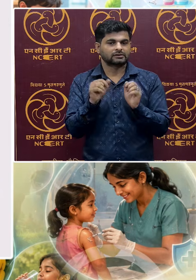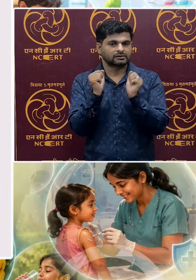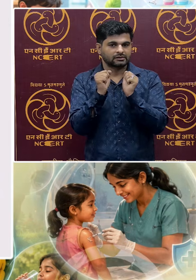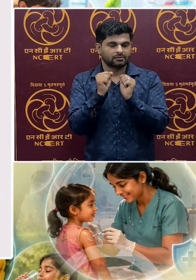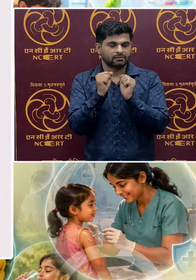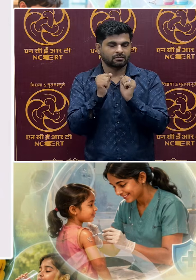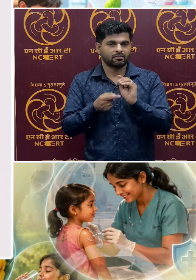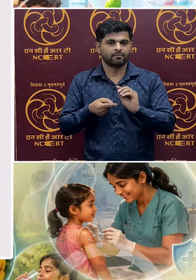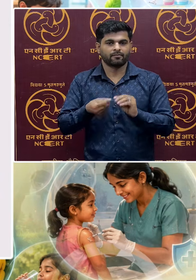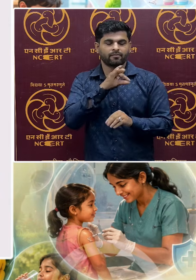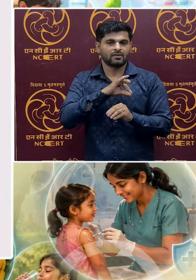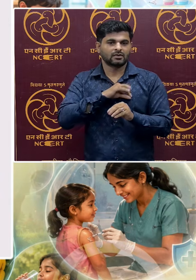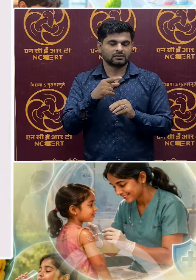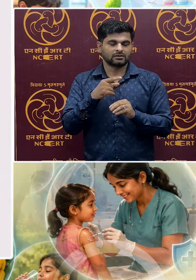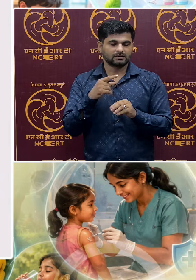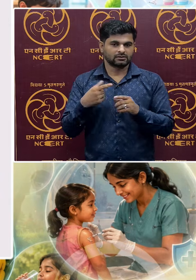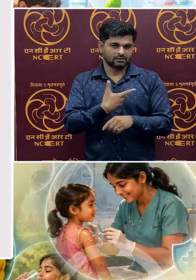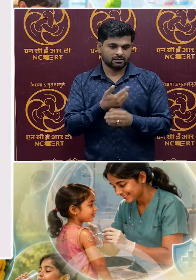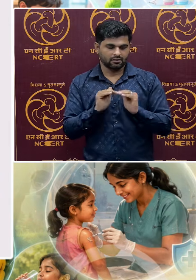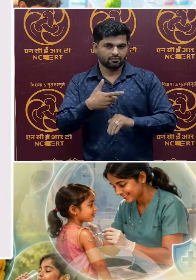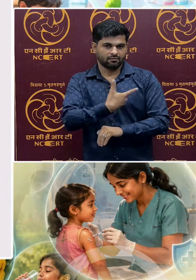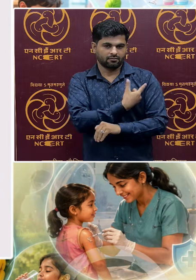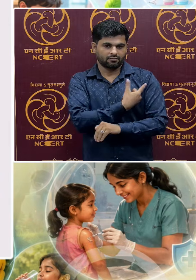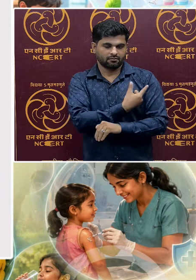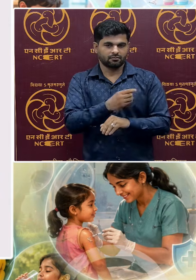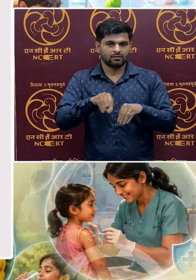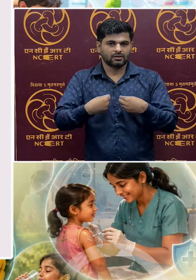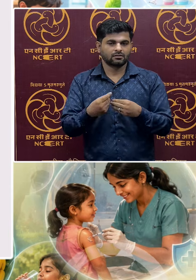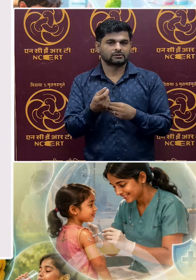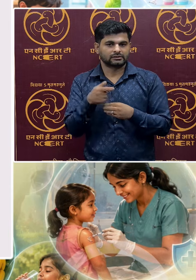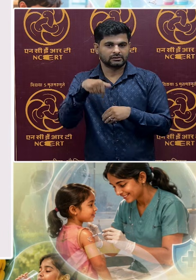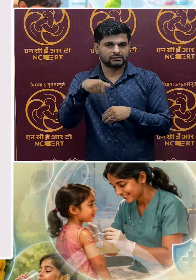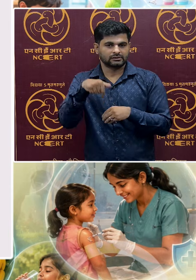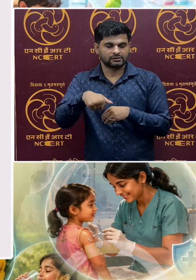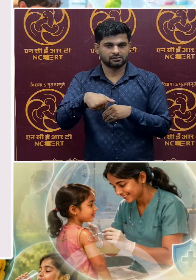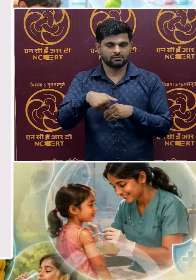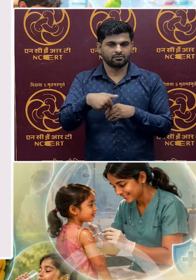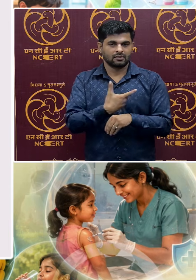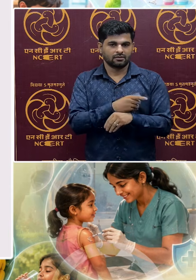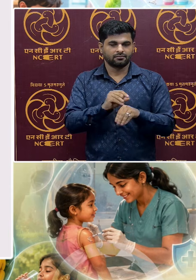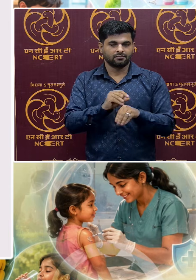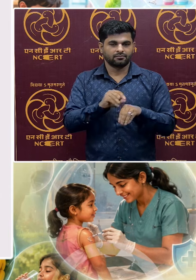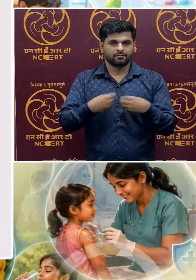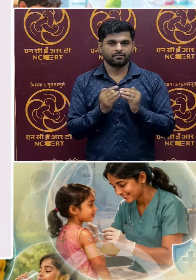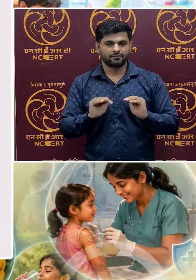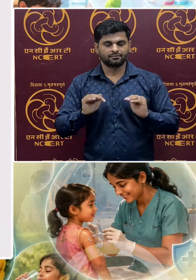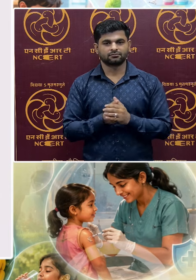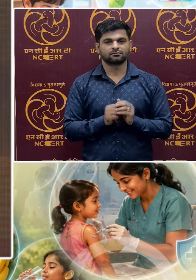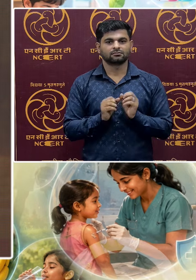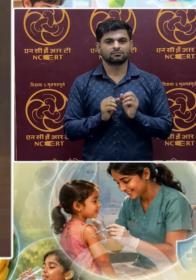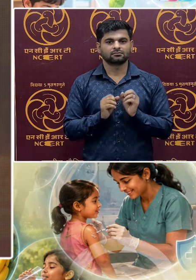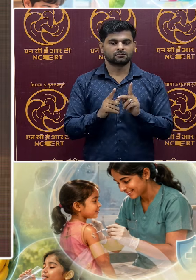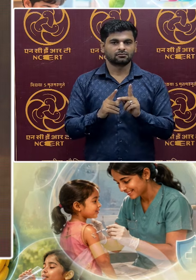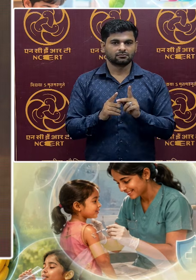to get from the vaccine. So this should not be the cause not to give vaccine to the baby. Okay, so for